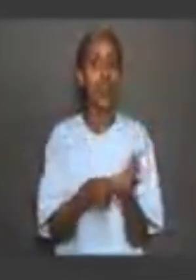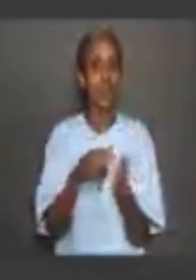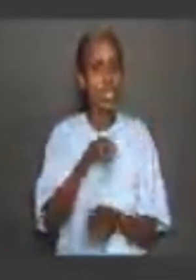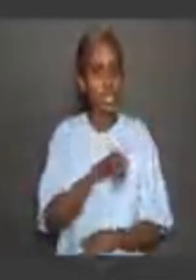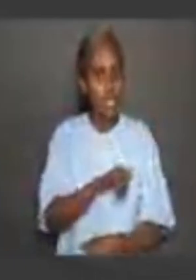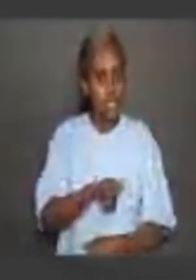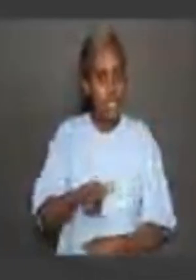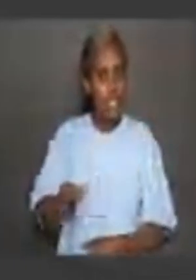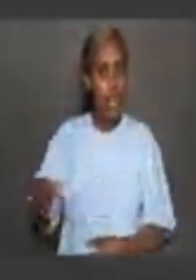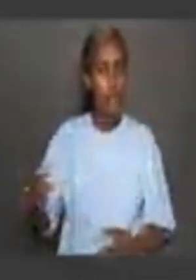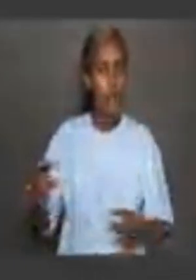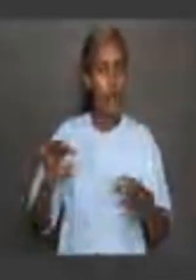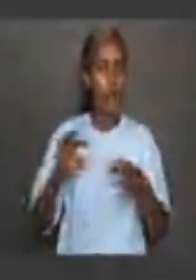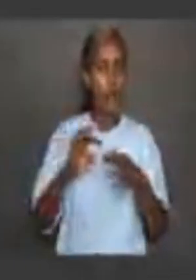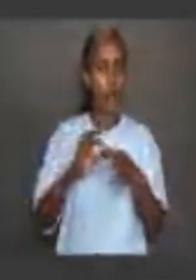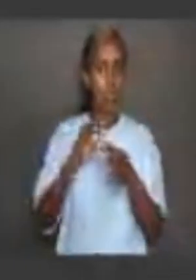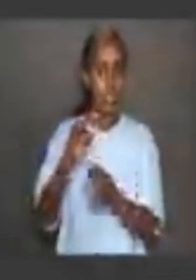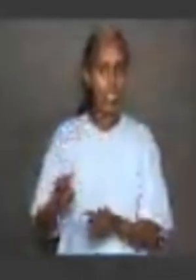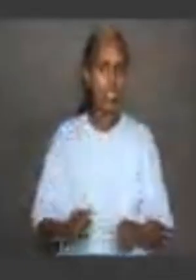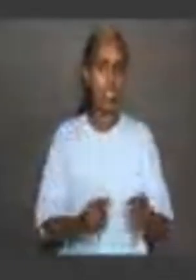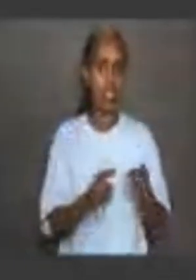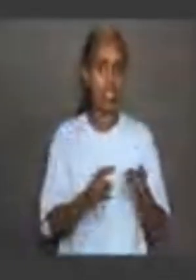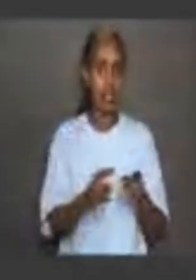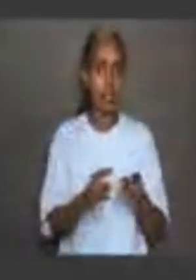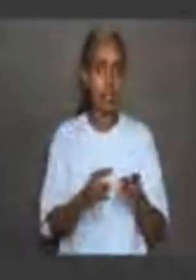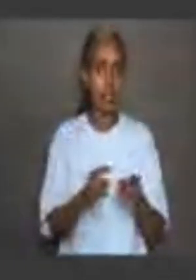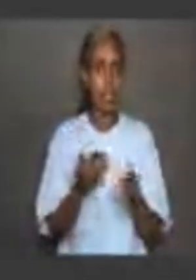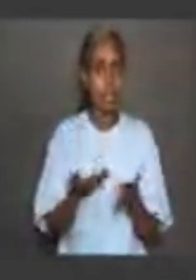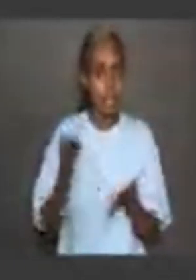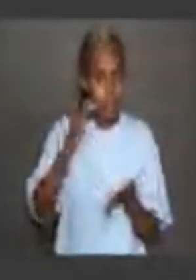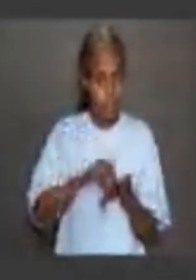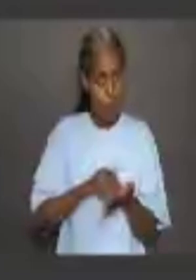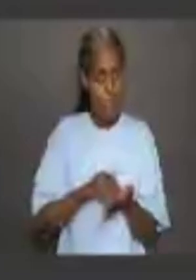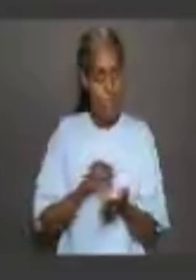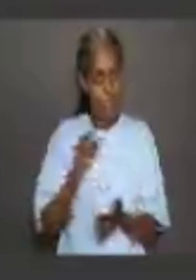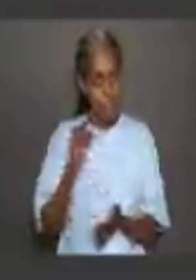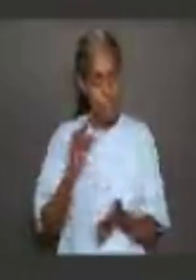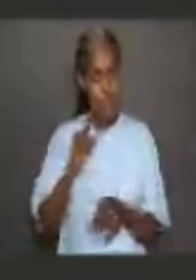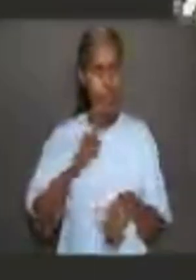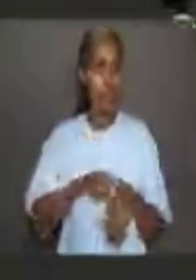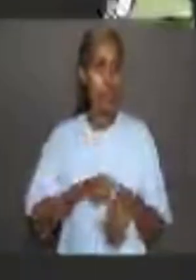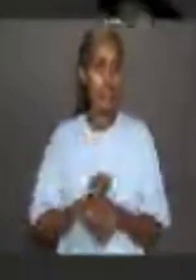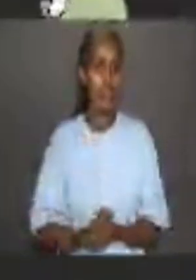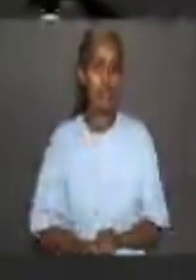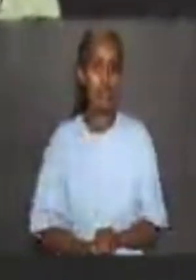same coordinate system. I'll be back in a few moments.